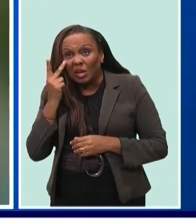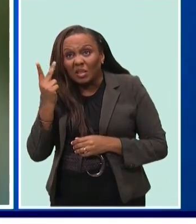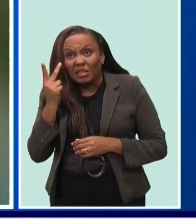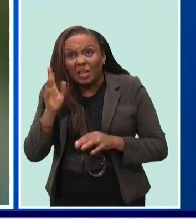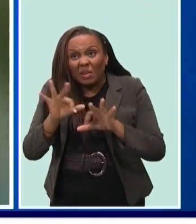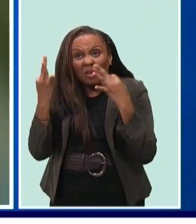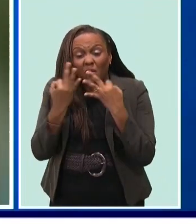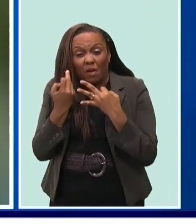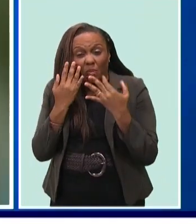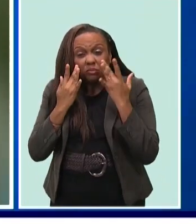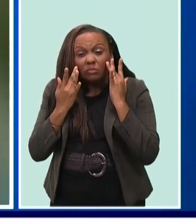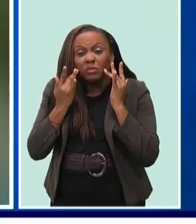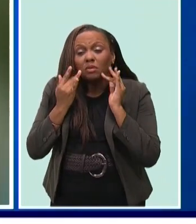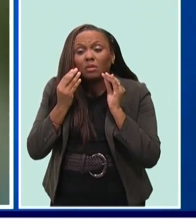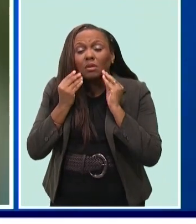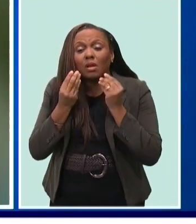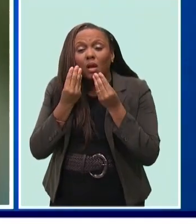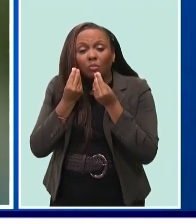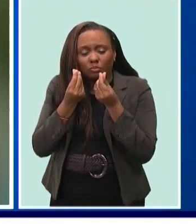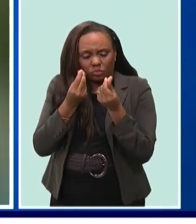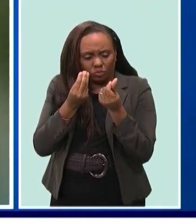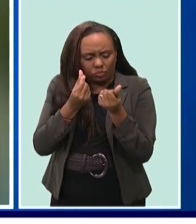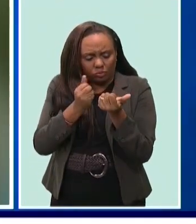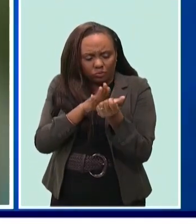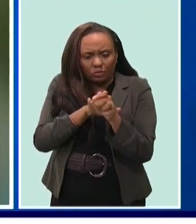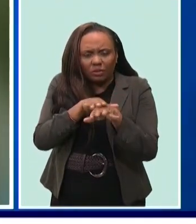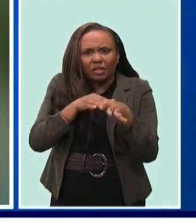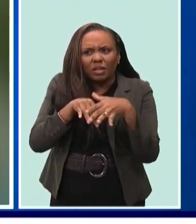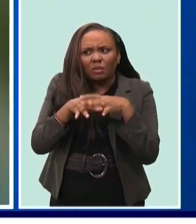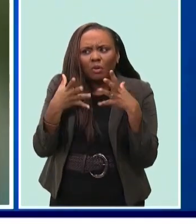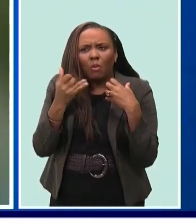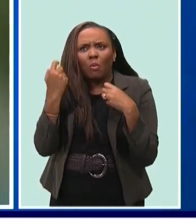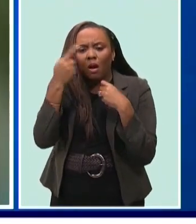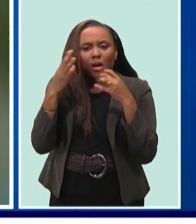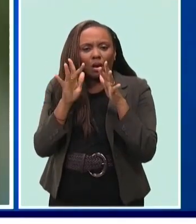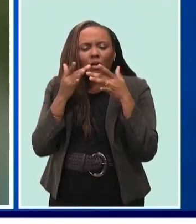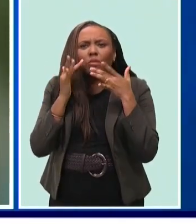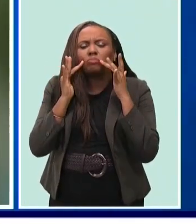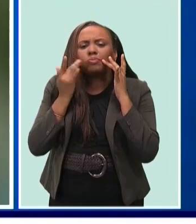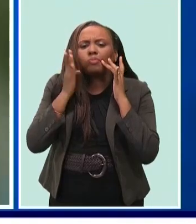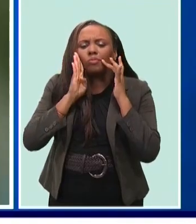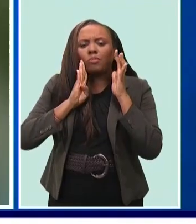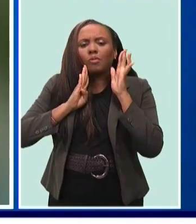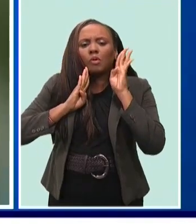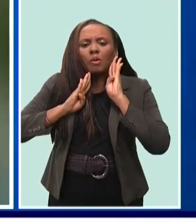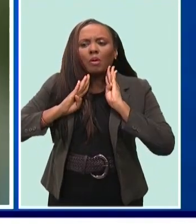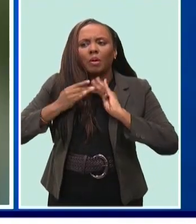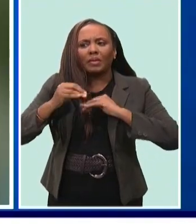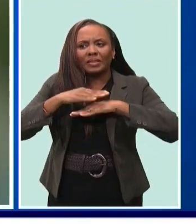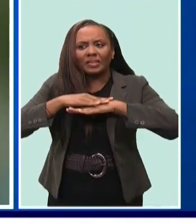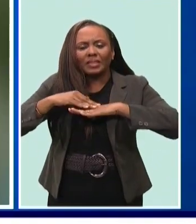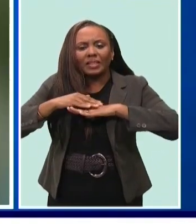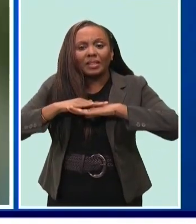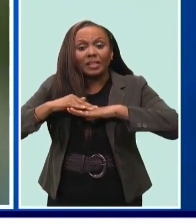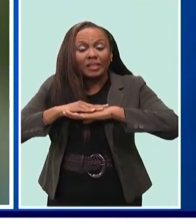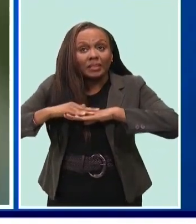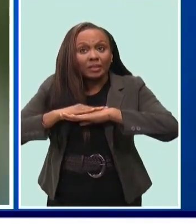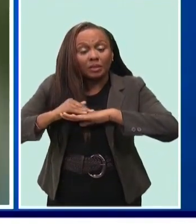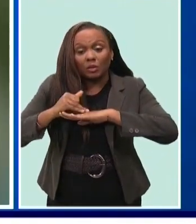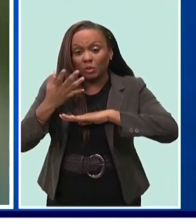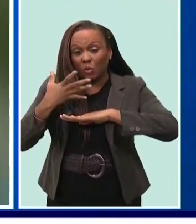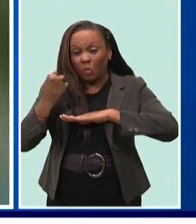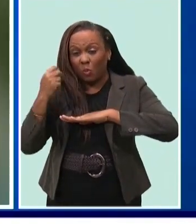bleach, them a bleach out them skin, them a bleach. Fe look like a browning, them a bleach out them skin, them a bleach. Fe